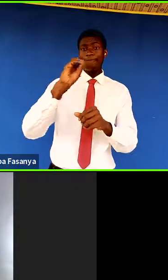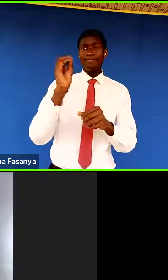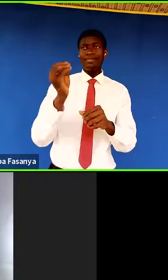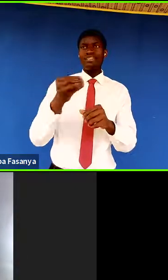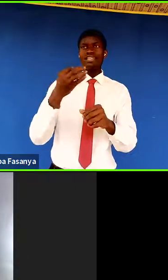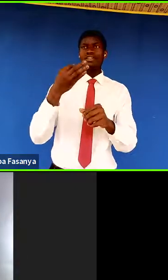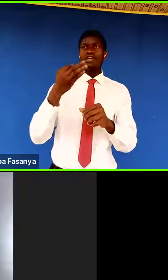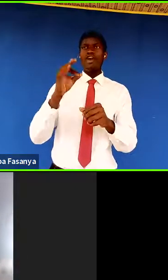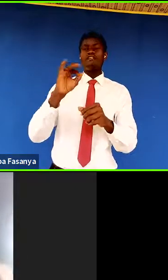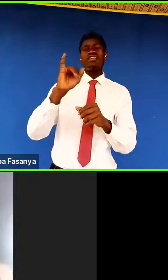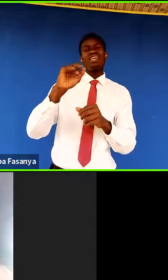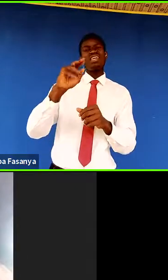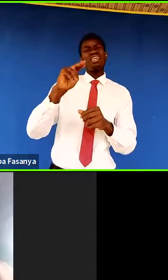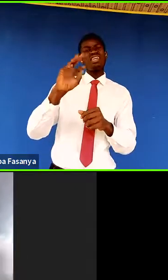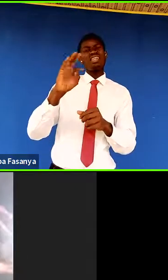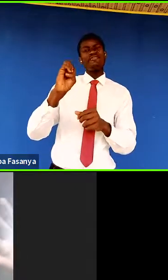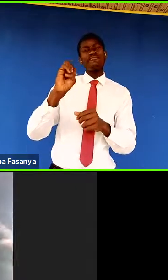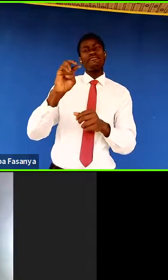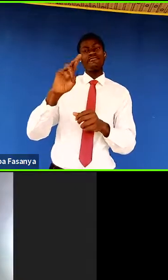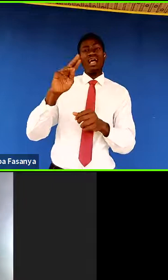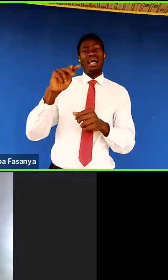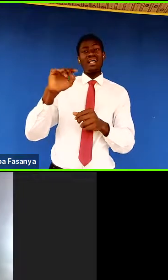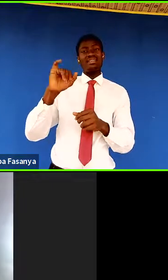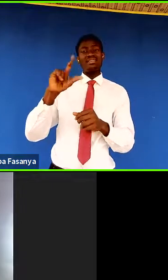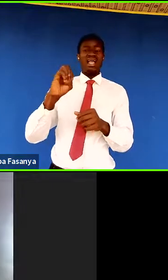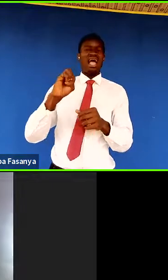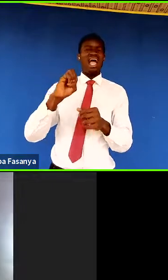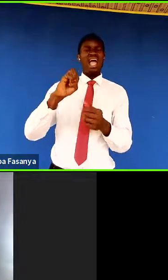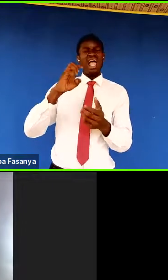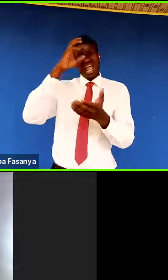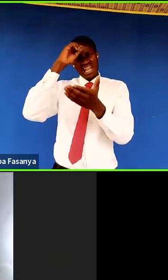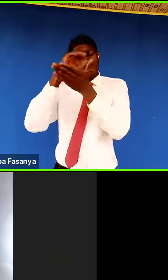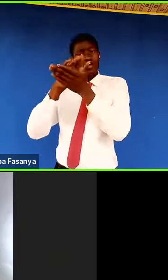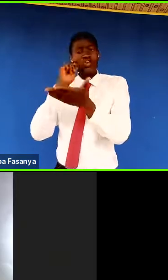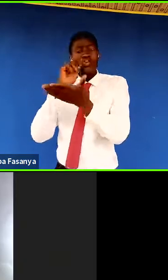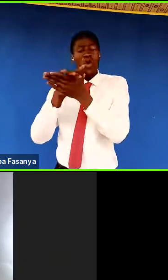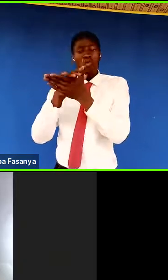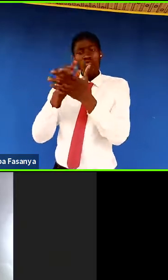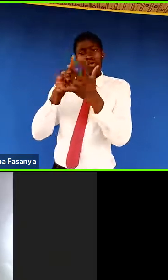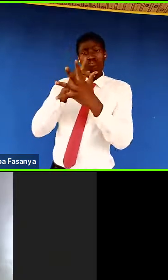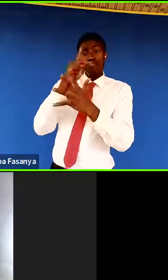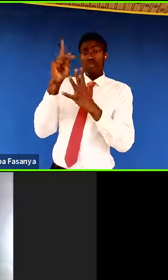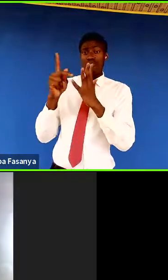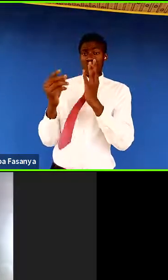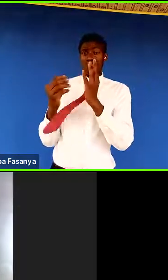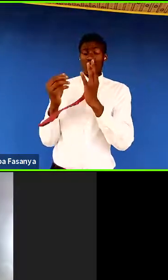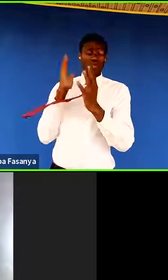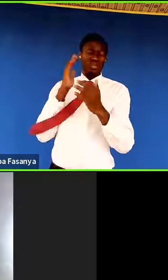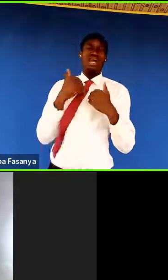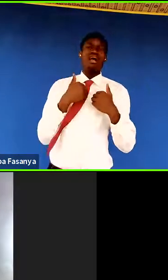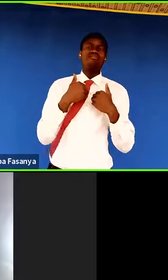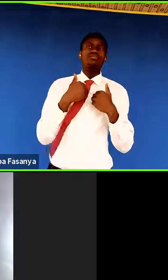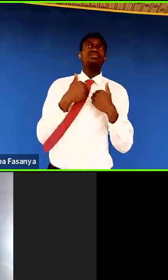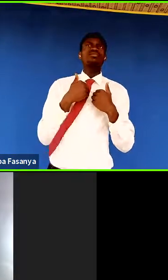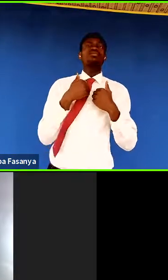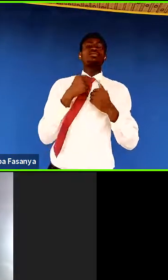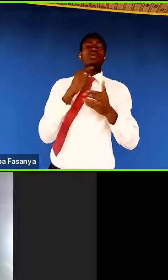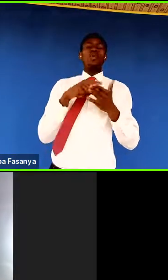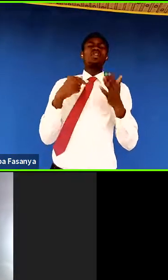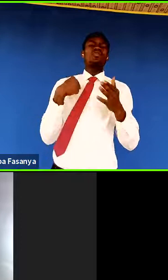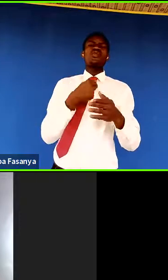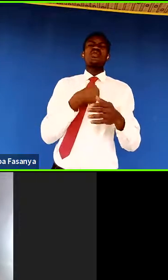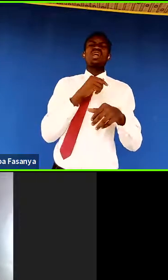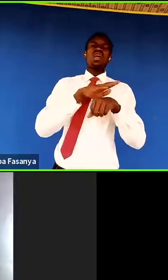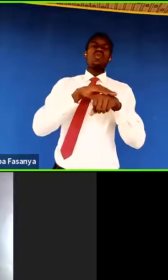couple. 10% of the infertile couple population will have, what we call in